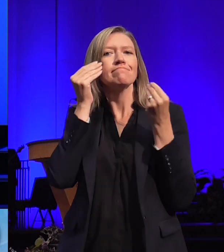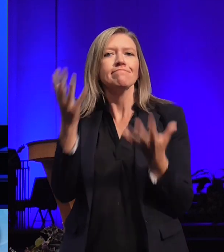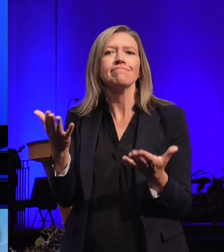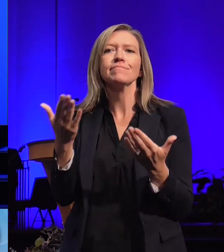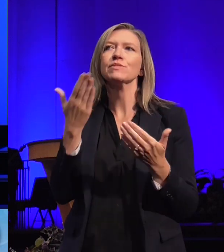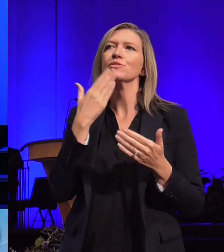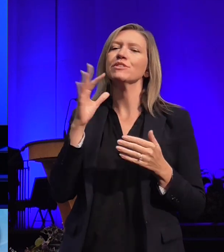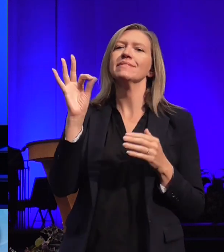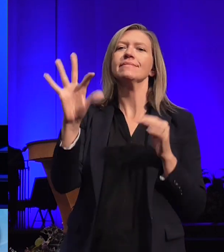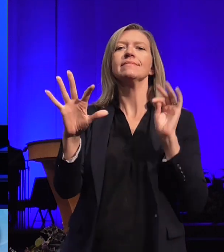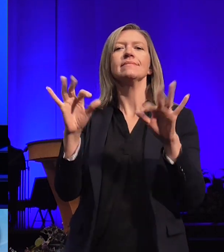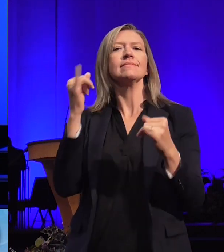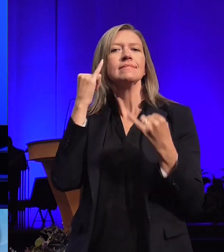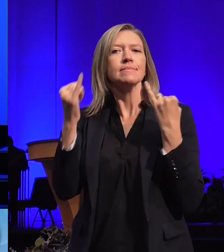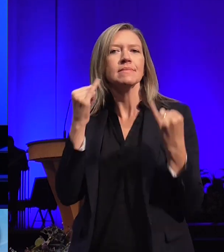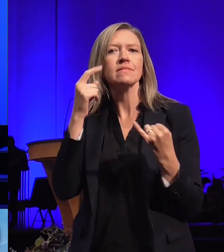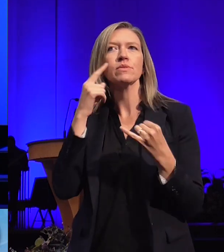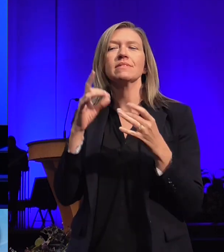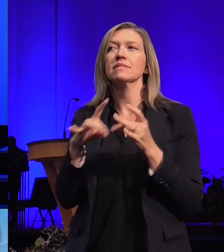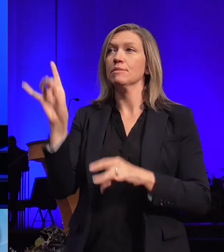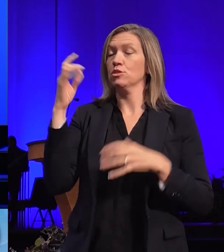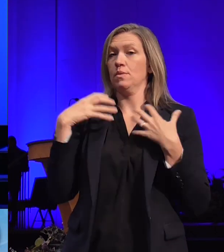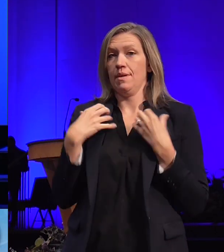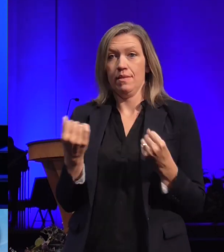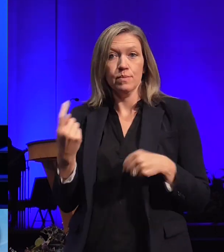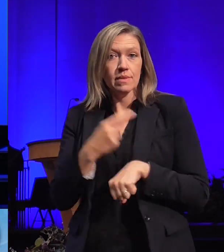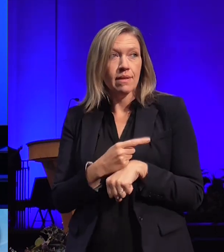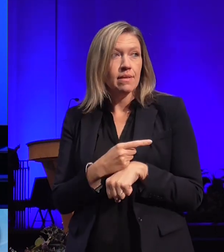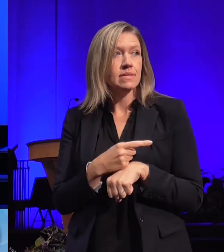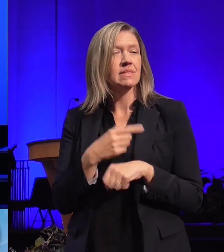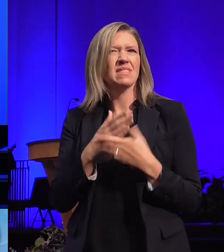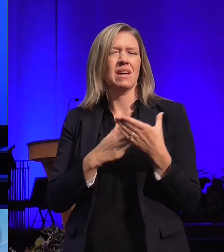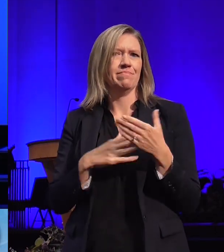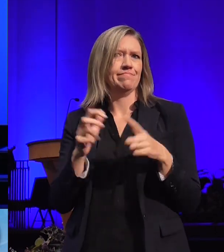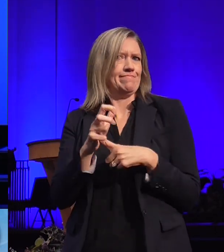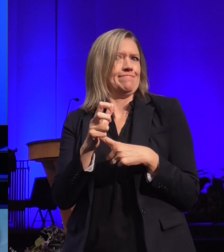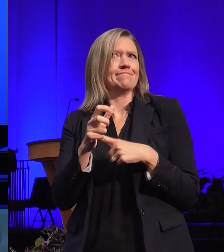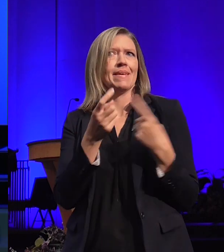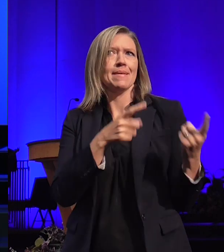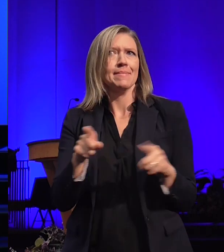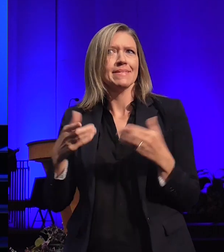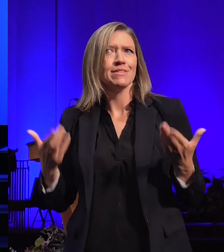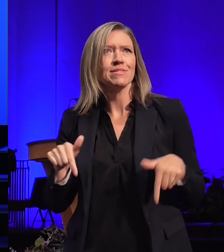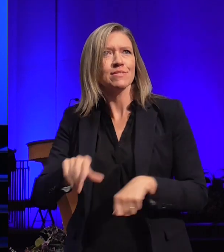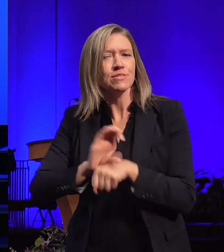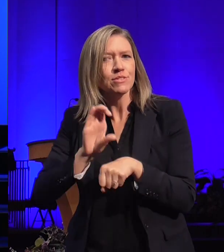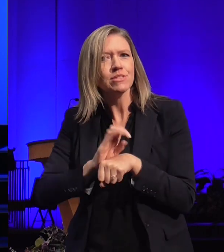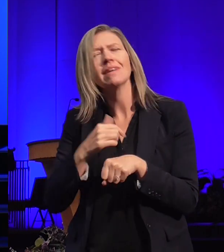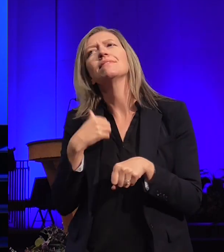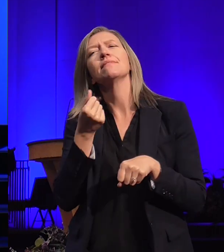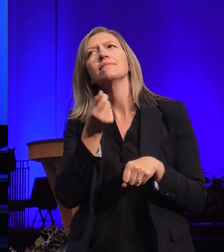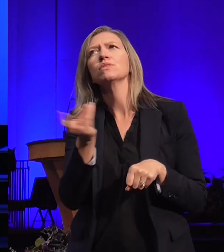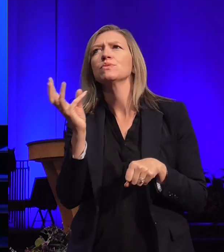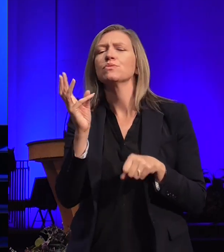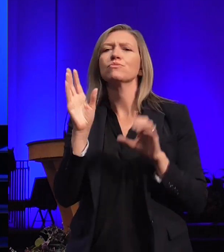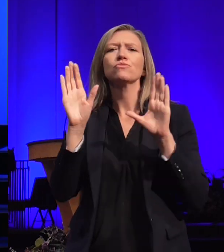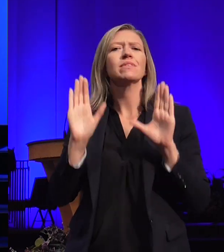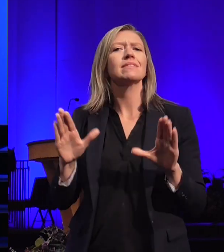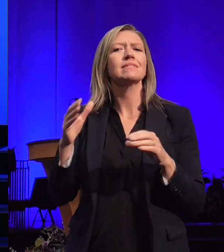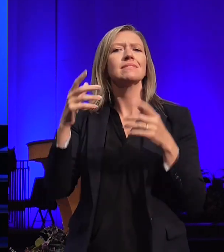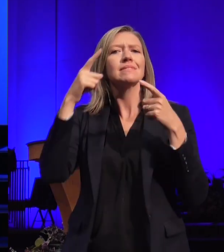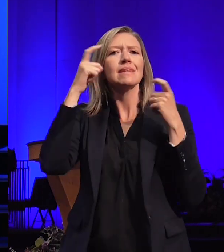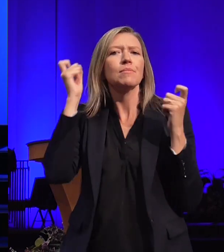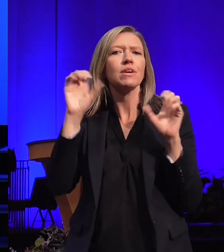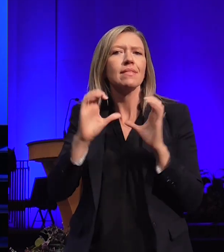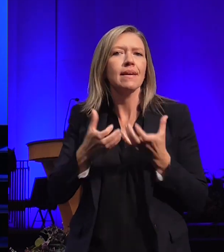good tips for your spiritual health today. Some wonderful things happening around Mile High Church. We have a couple of great summer